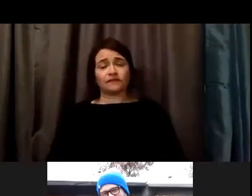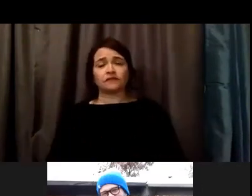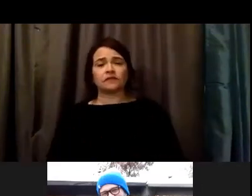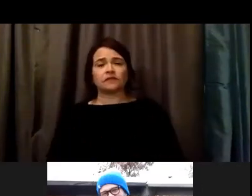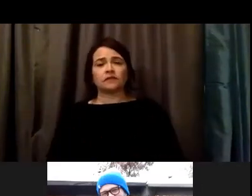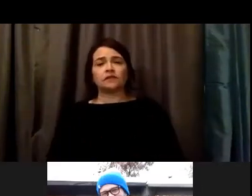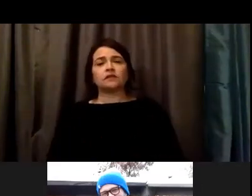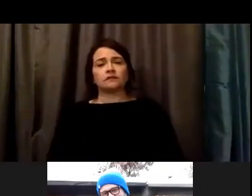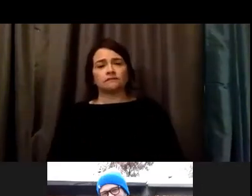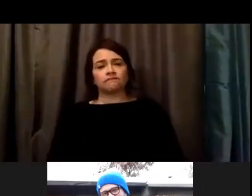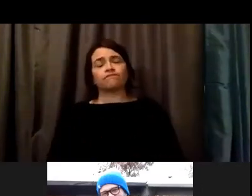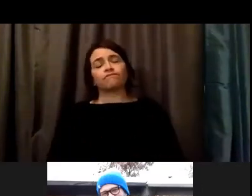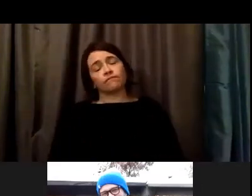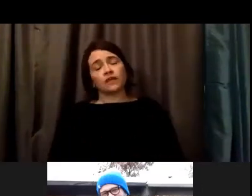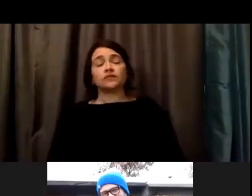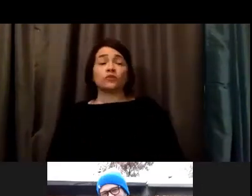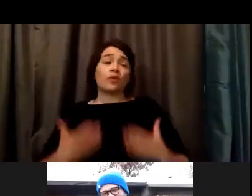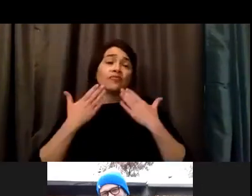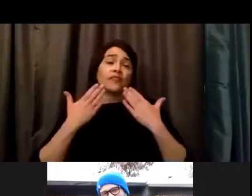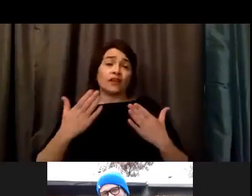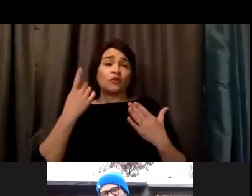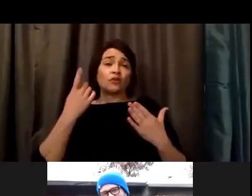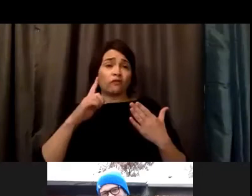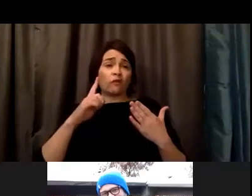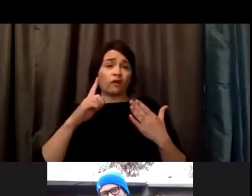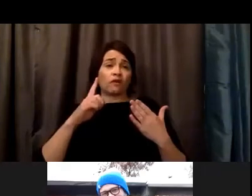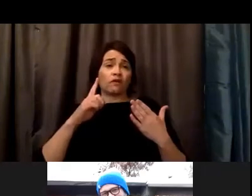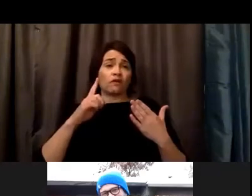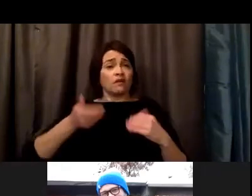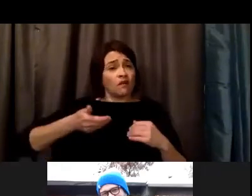So thank you for having this event this week, because this